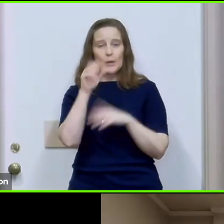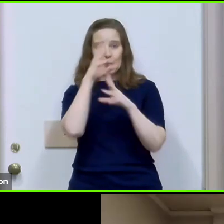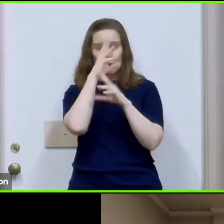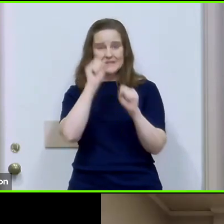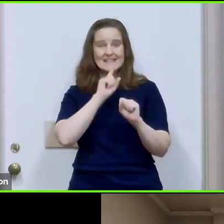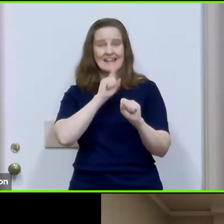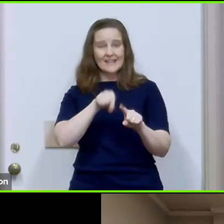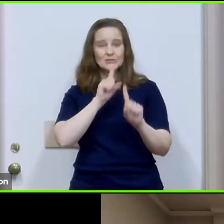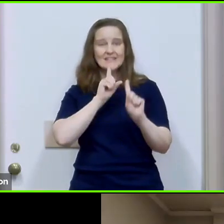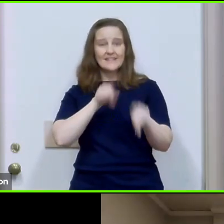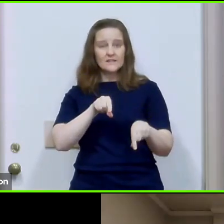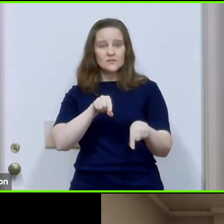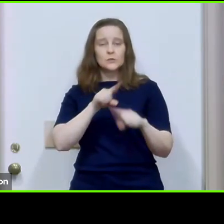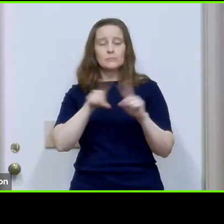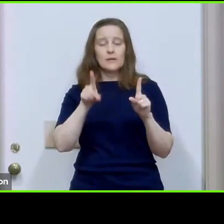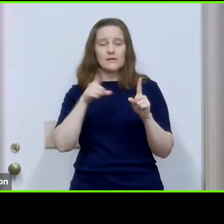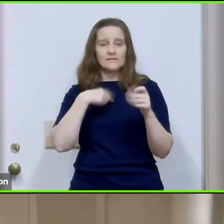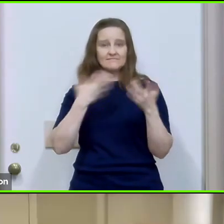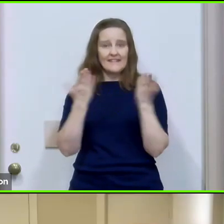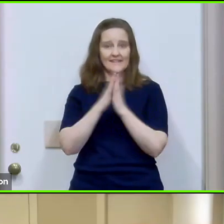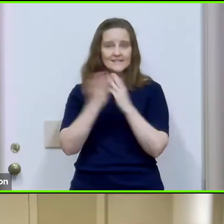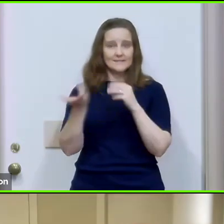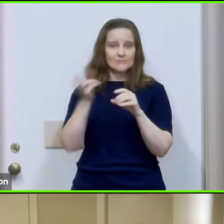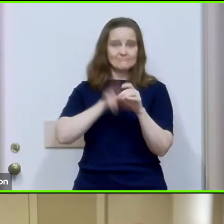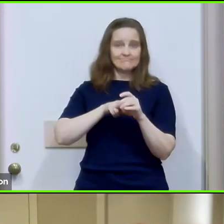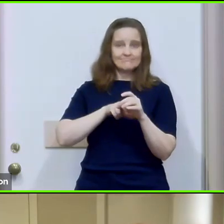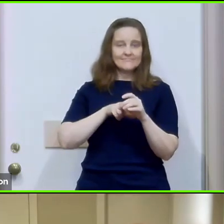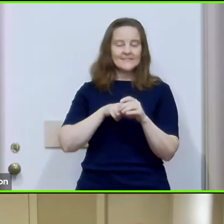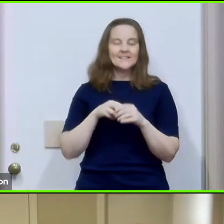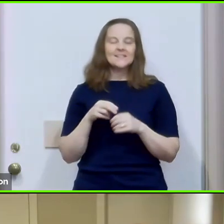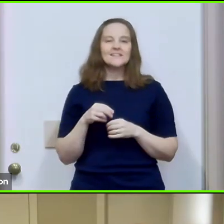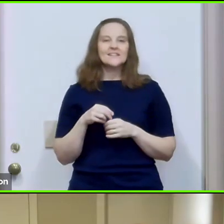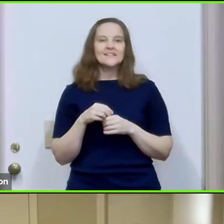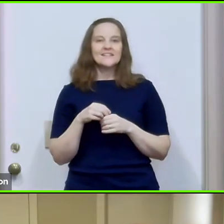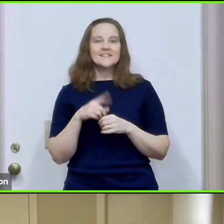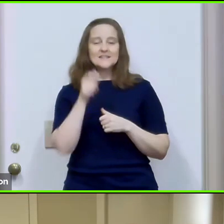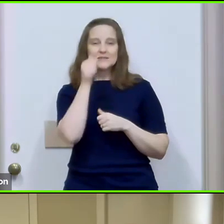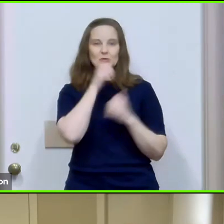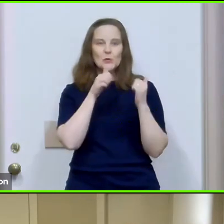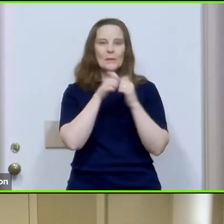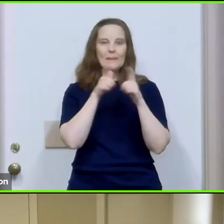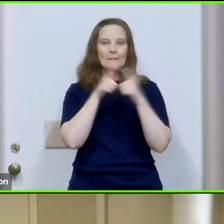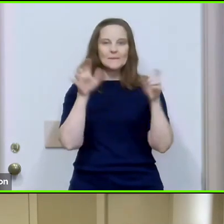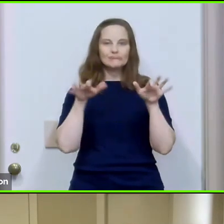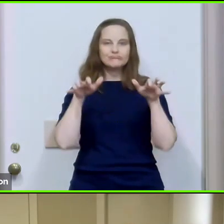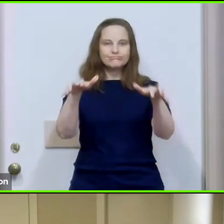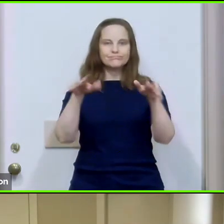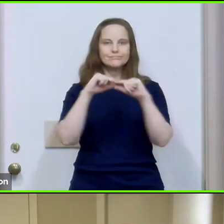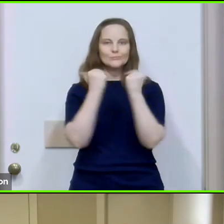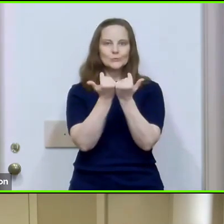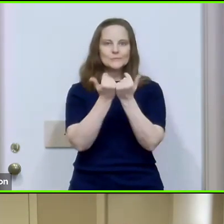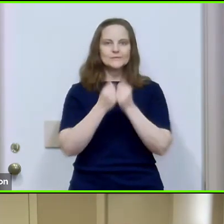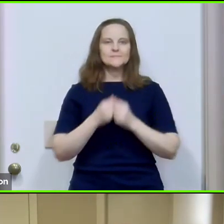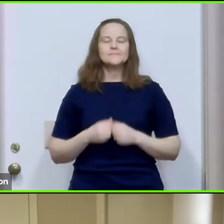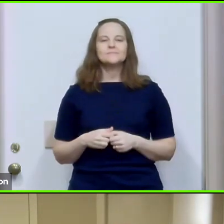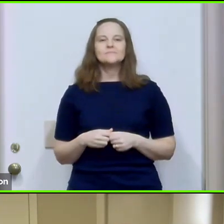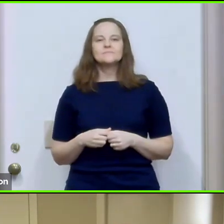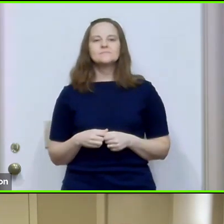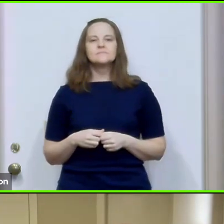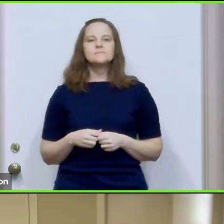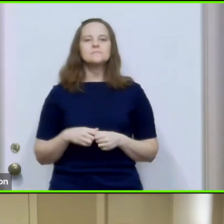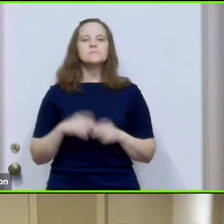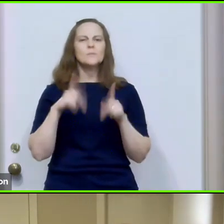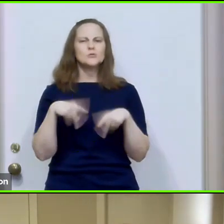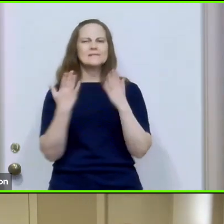like him maybe to jump on since he typed an answer to this, and it has to do with the large scale gatherings. Neil, somebody had asked the